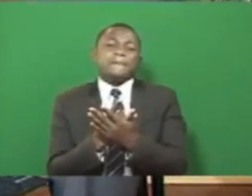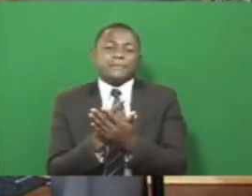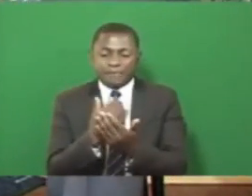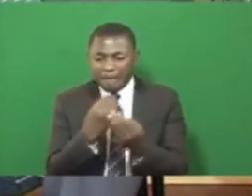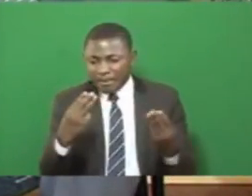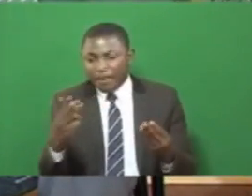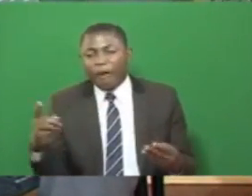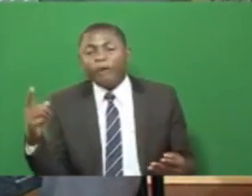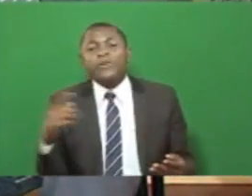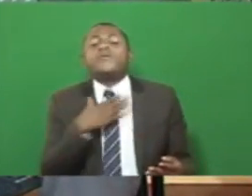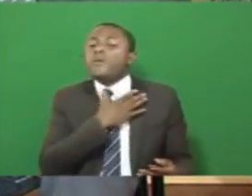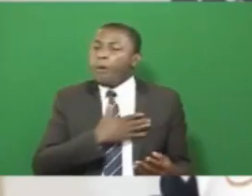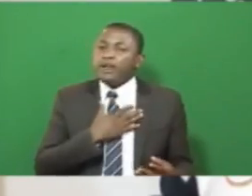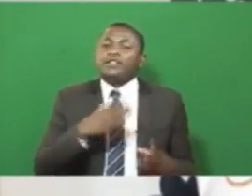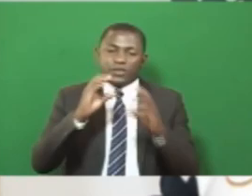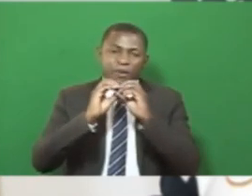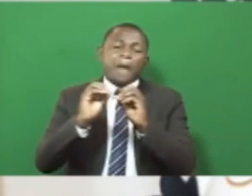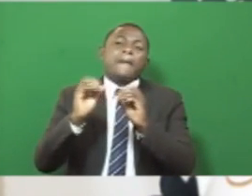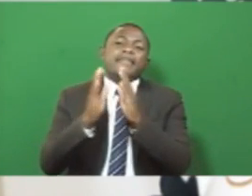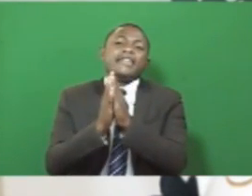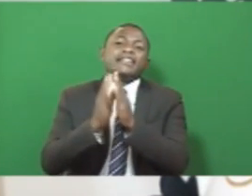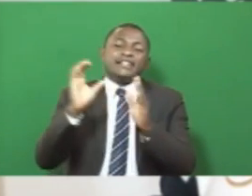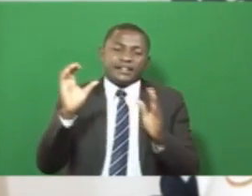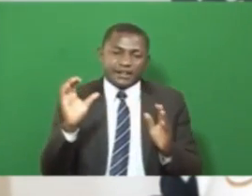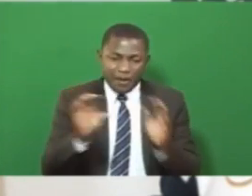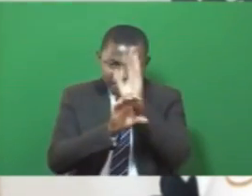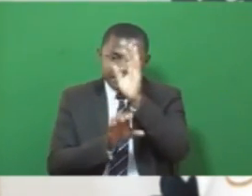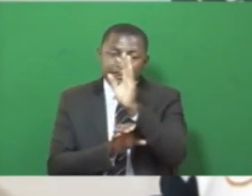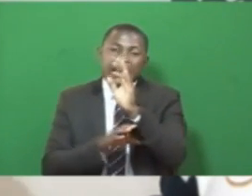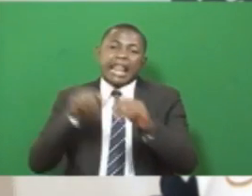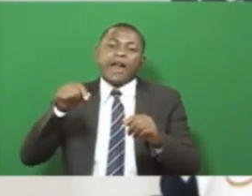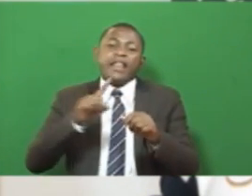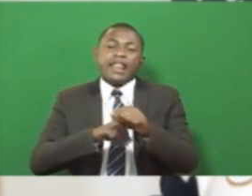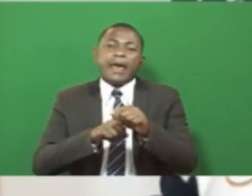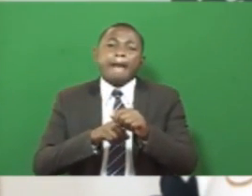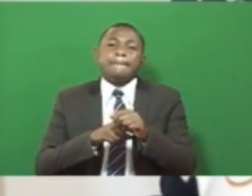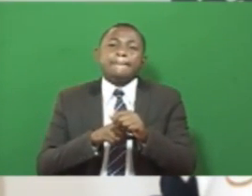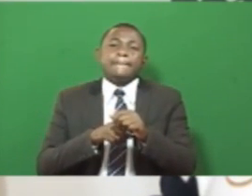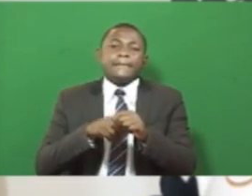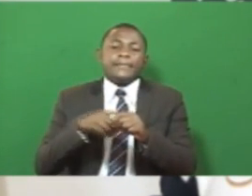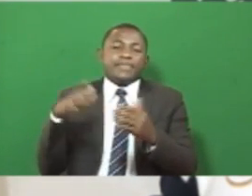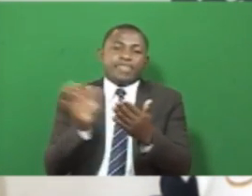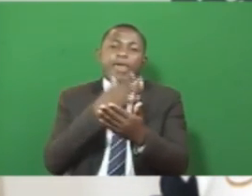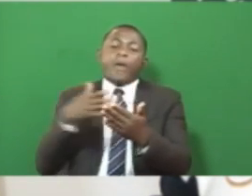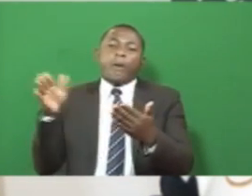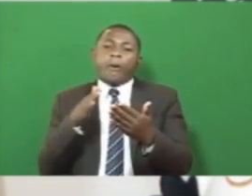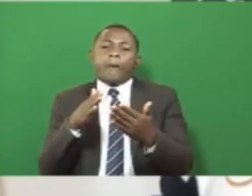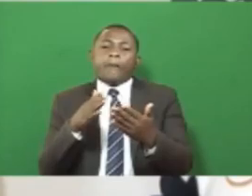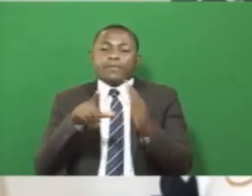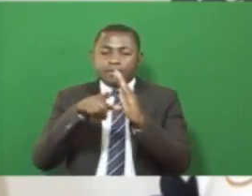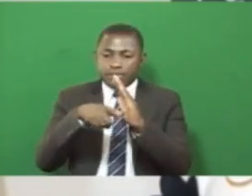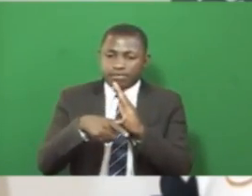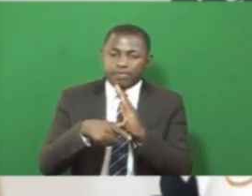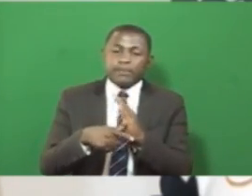Vanenge vada. Vanobatsirwa kuichengeta. Okay. Ewe toda kuenda mberi. Asi regai tibvunzwa chipo tichigadzirira